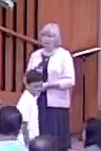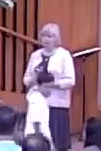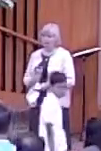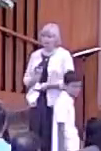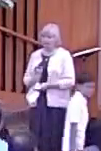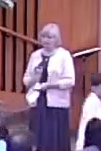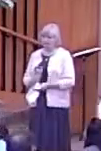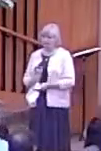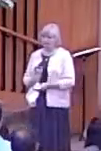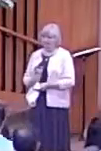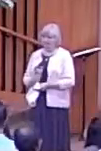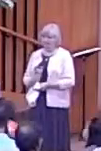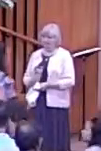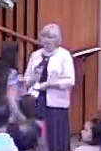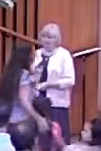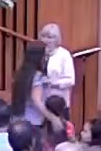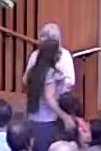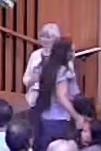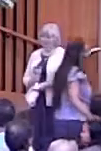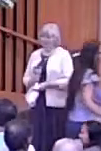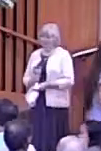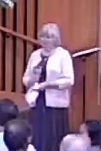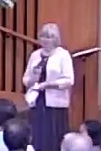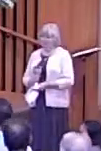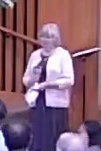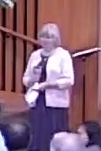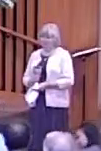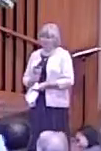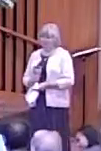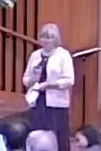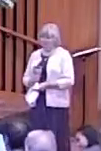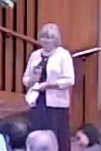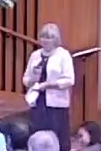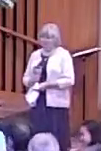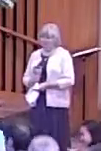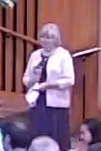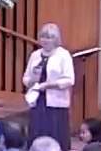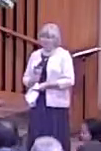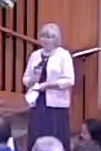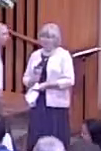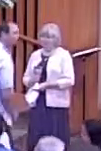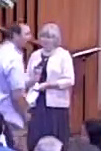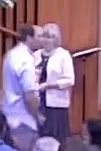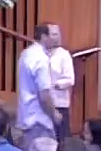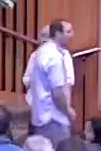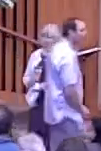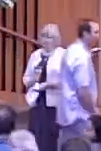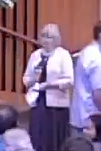Let us be bread blessed by the Lord.